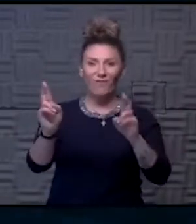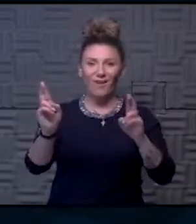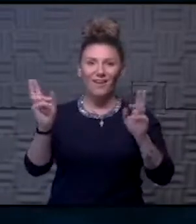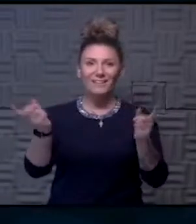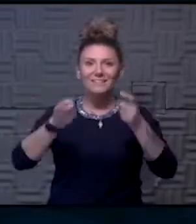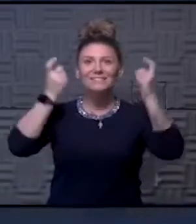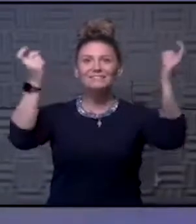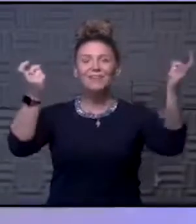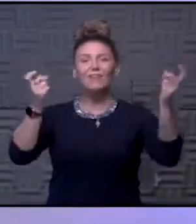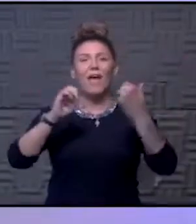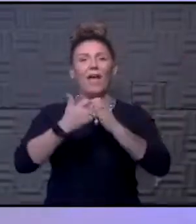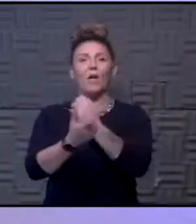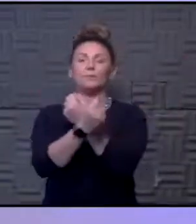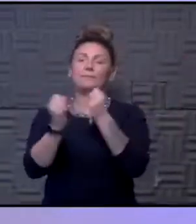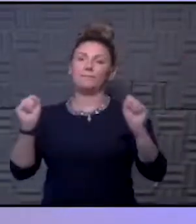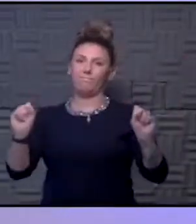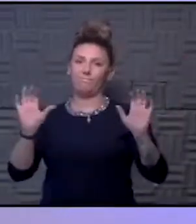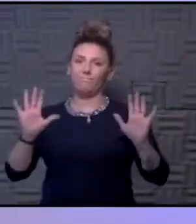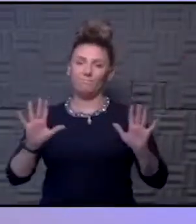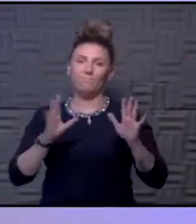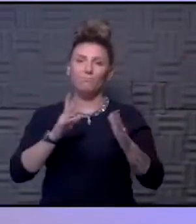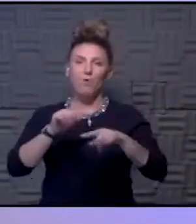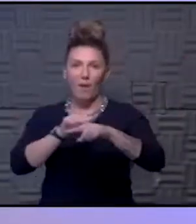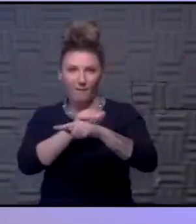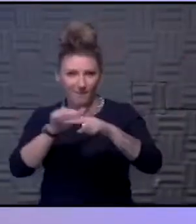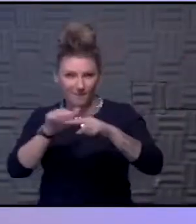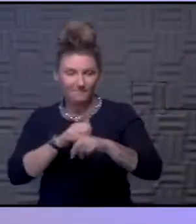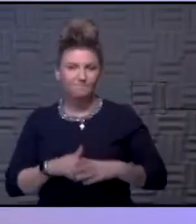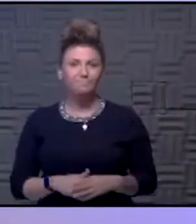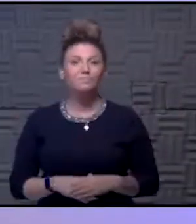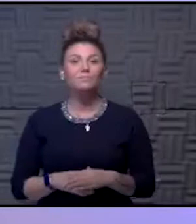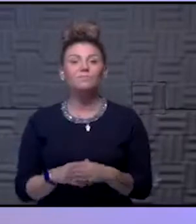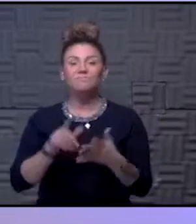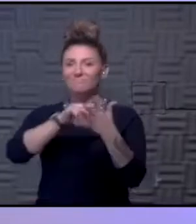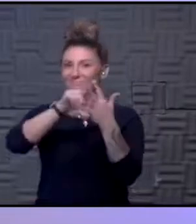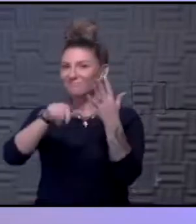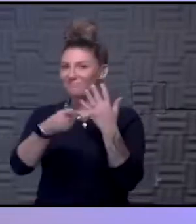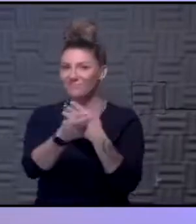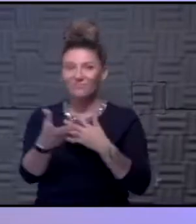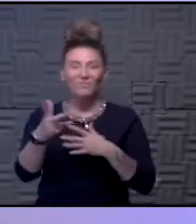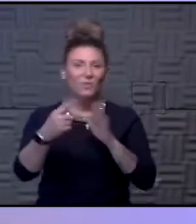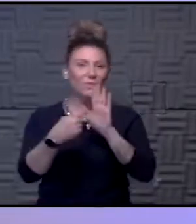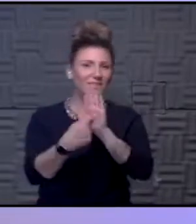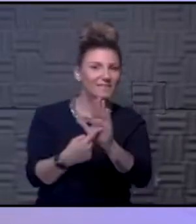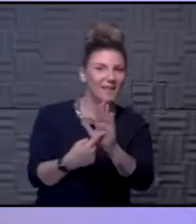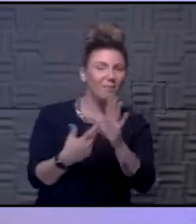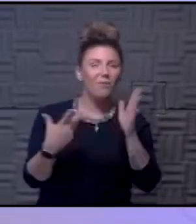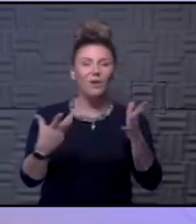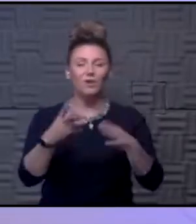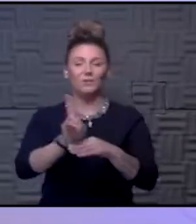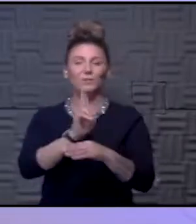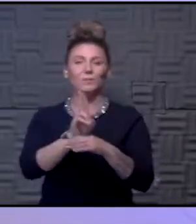a safety way. So those are some of the examples that we've been